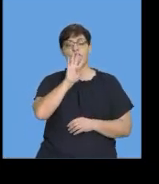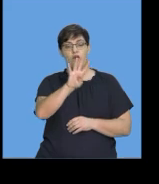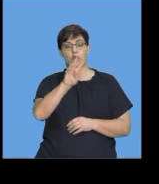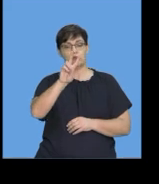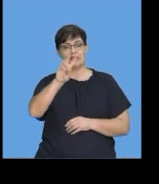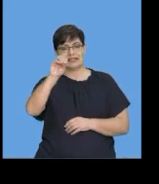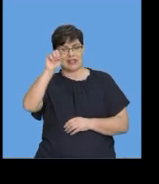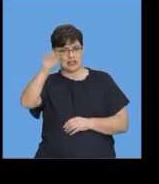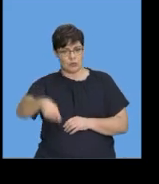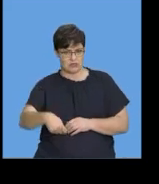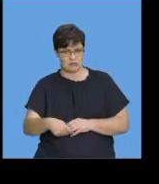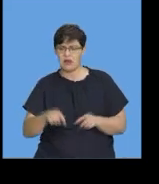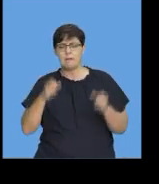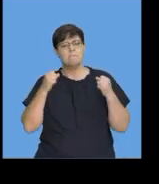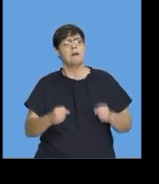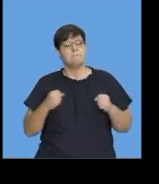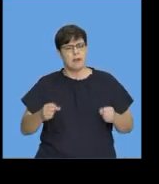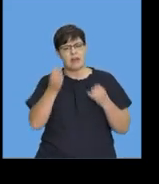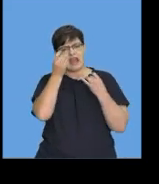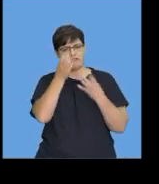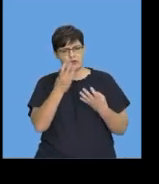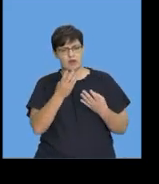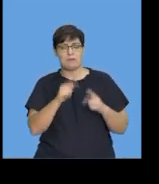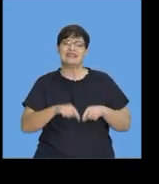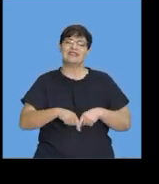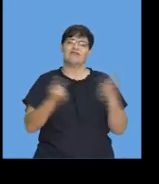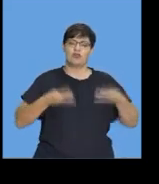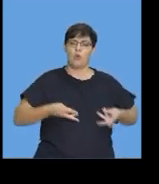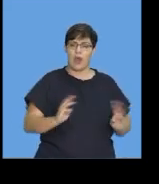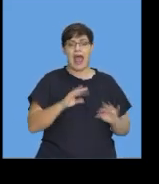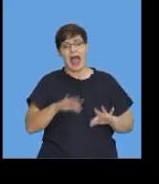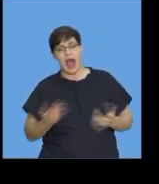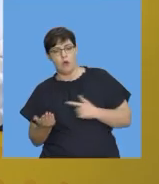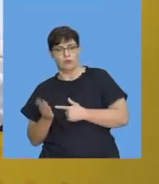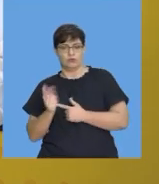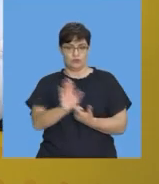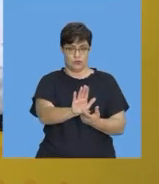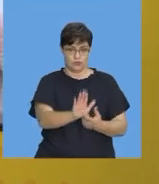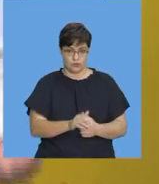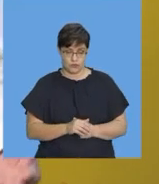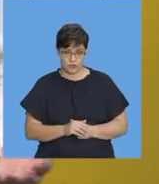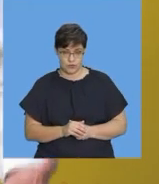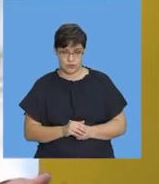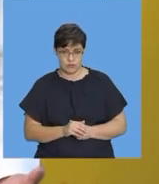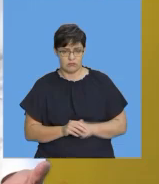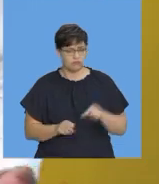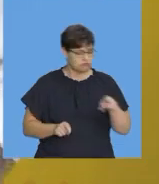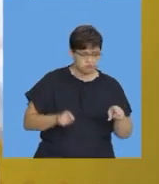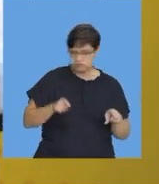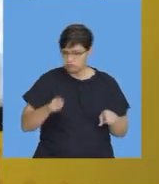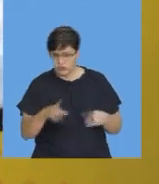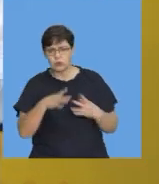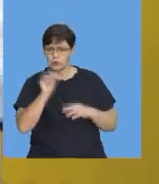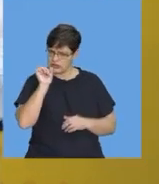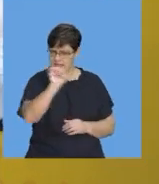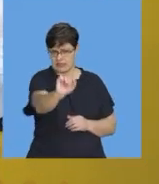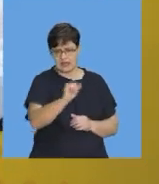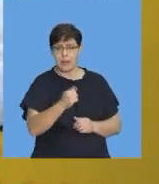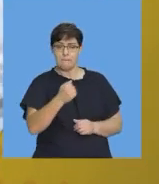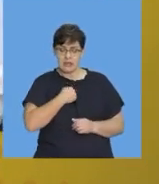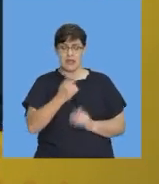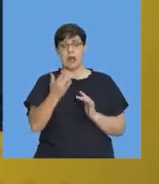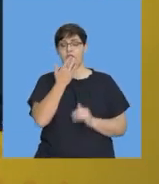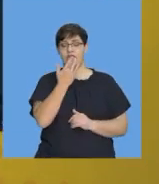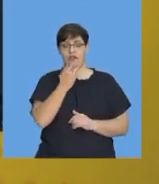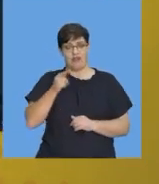420,000. It's the same information, just a different method of presentation. The choice is yours. My preferred